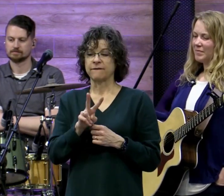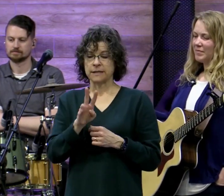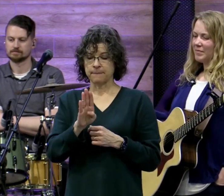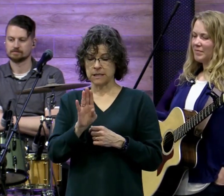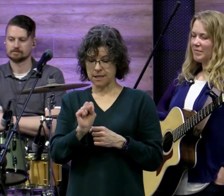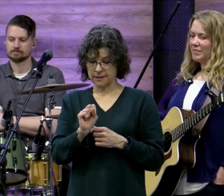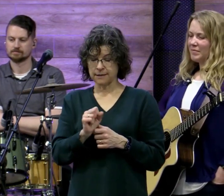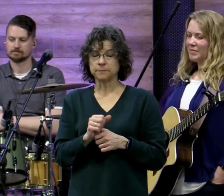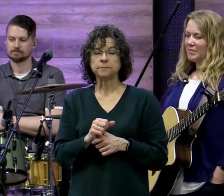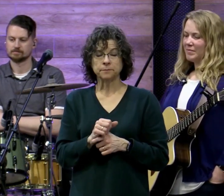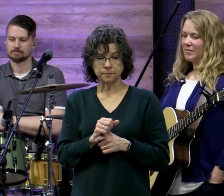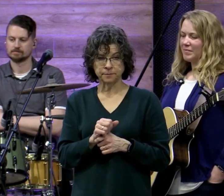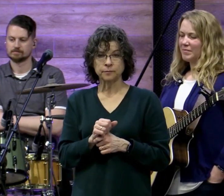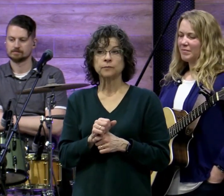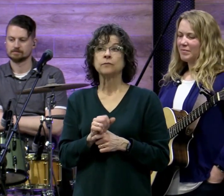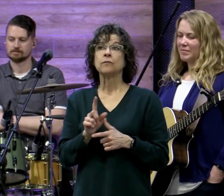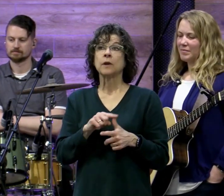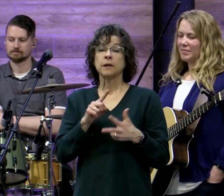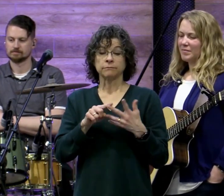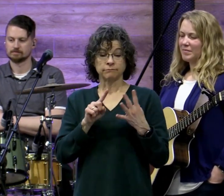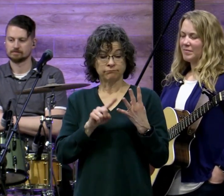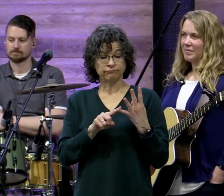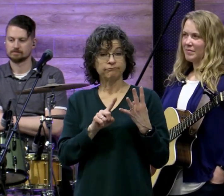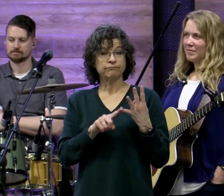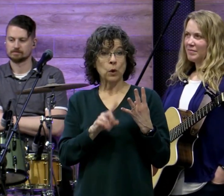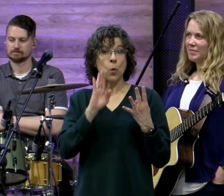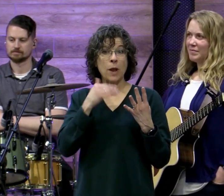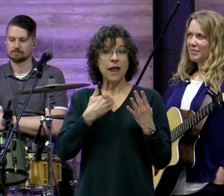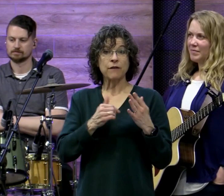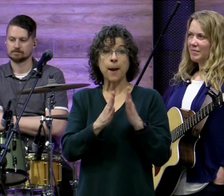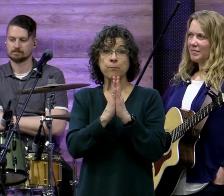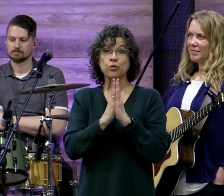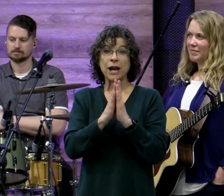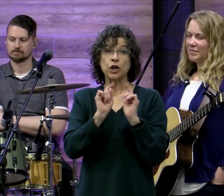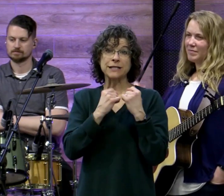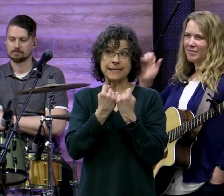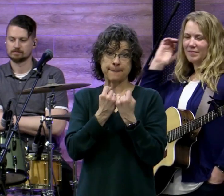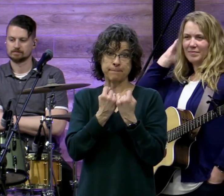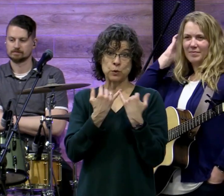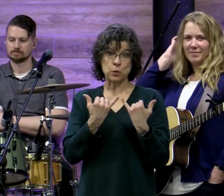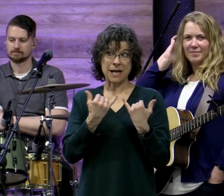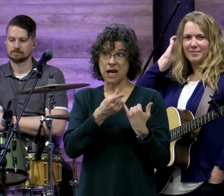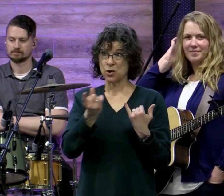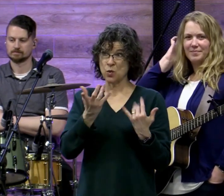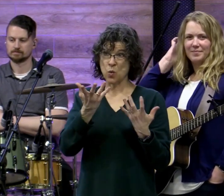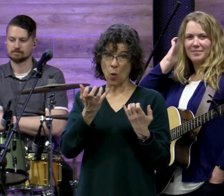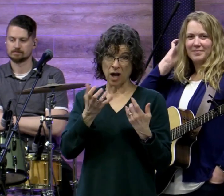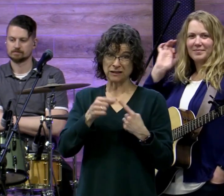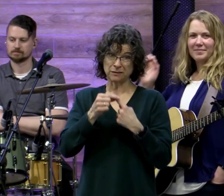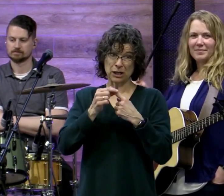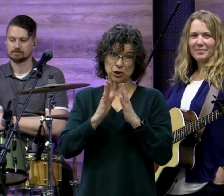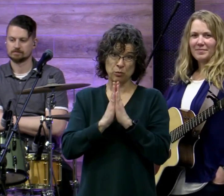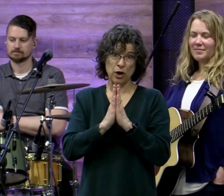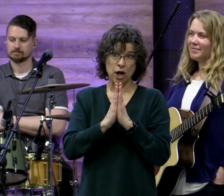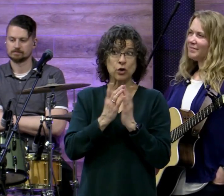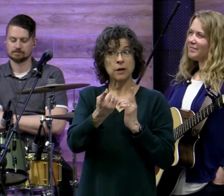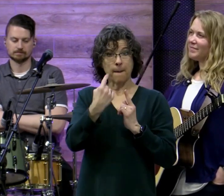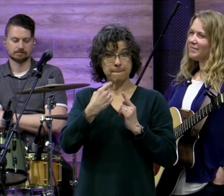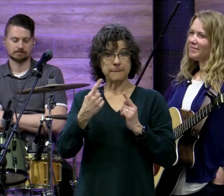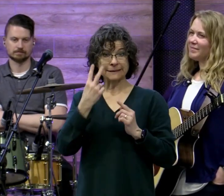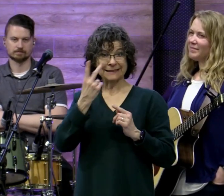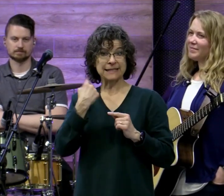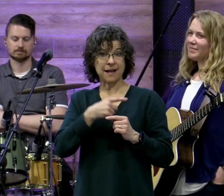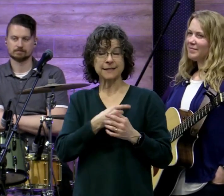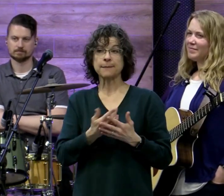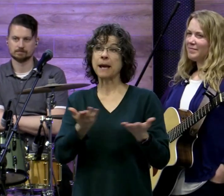the Church Center app. Lastly, we will have a prayer team available up here if there's anything that you would like prayer for. But Rock Hill,